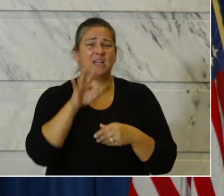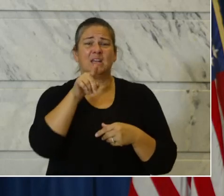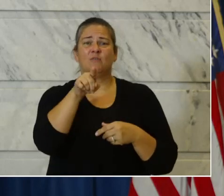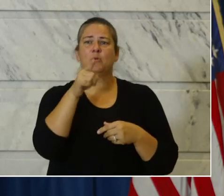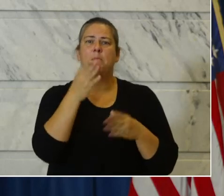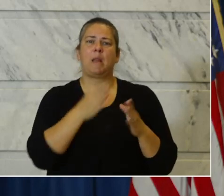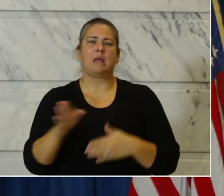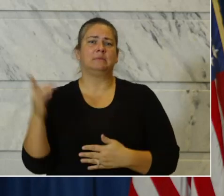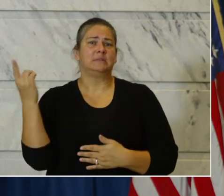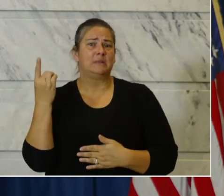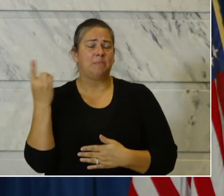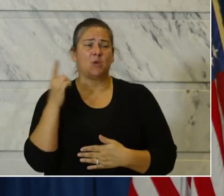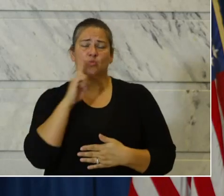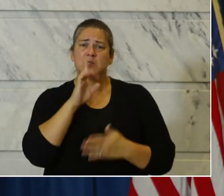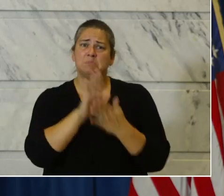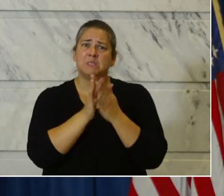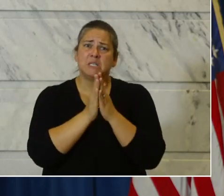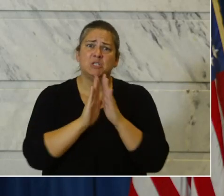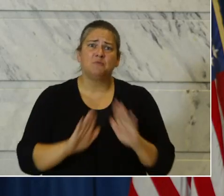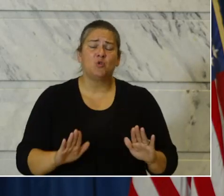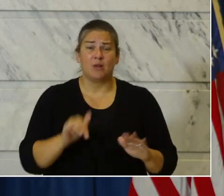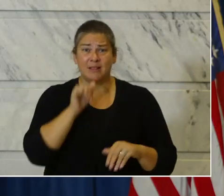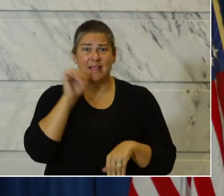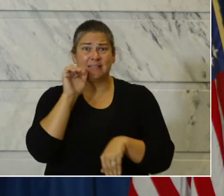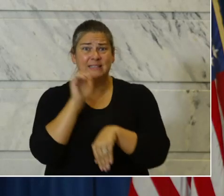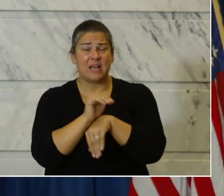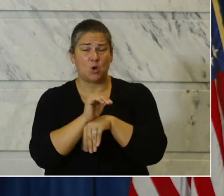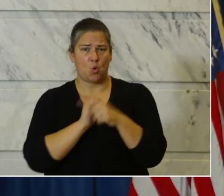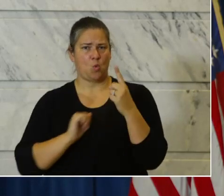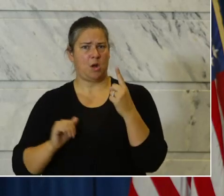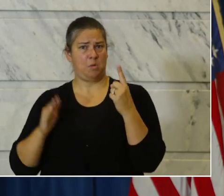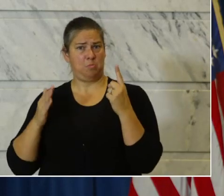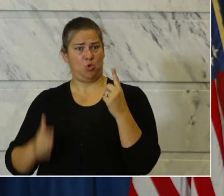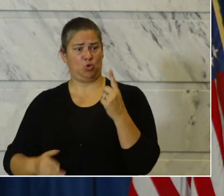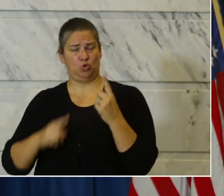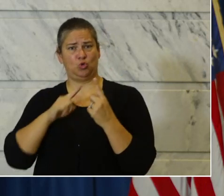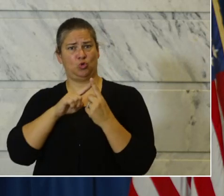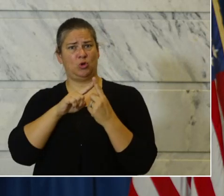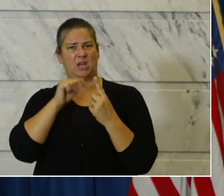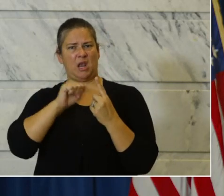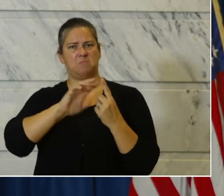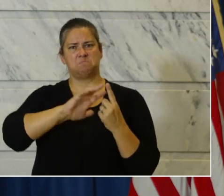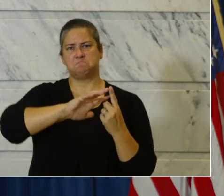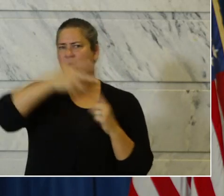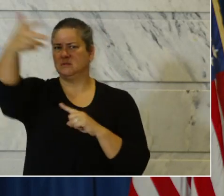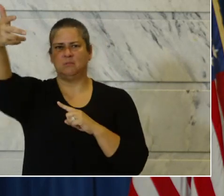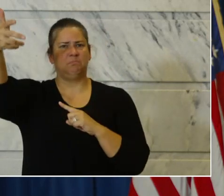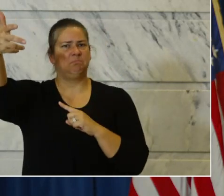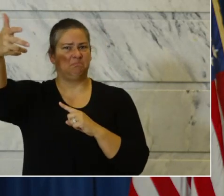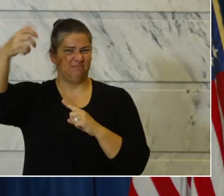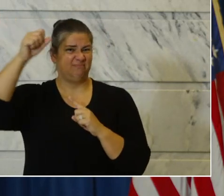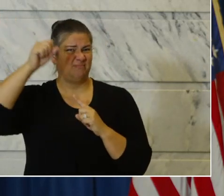remain peaceful, understand that, like we saw last night, one person can mess that up.